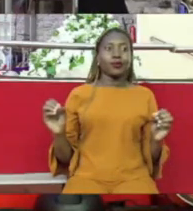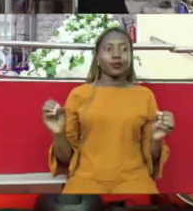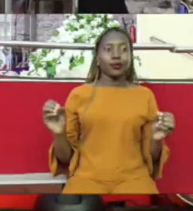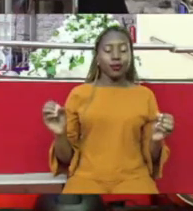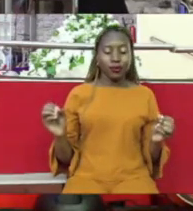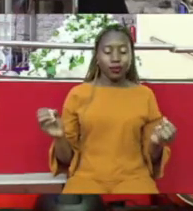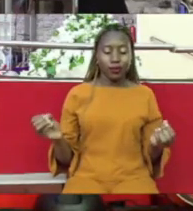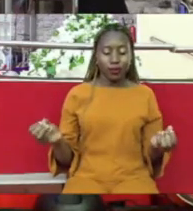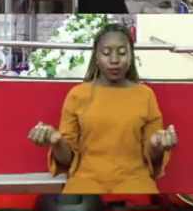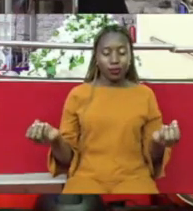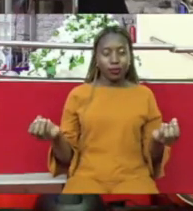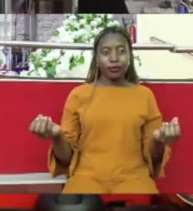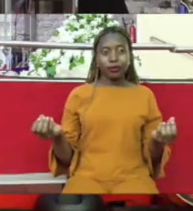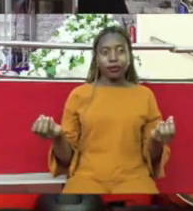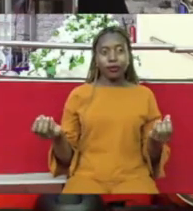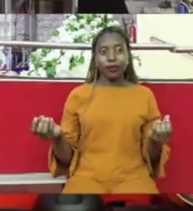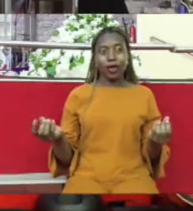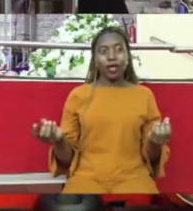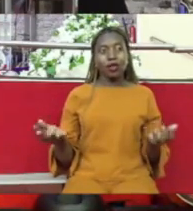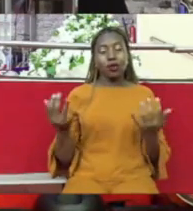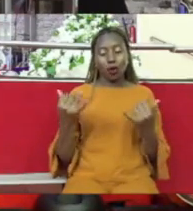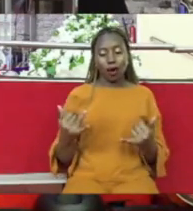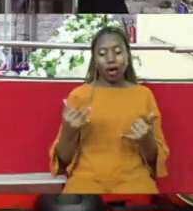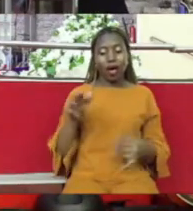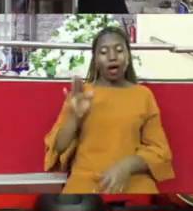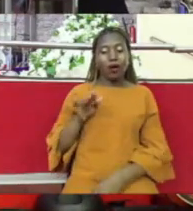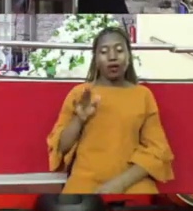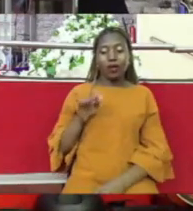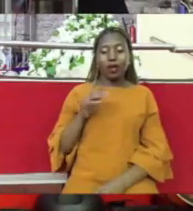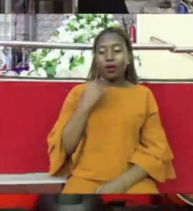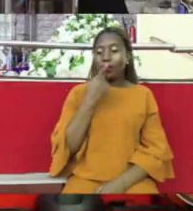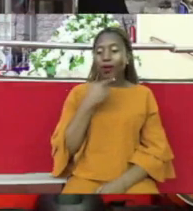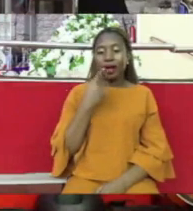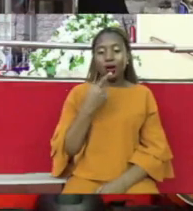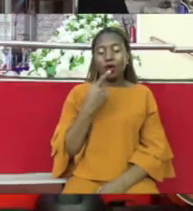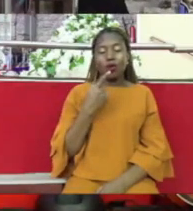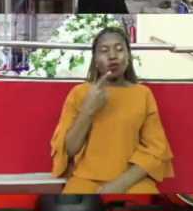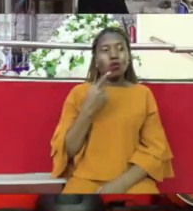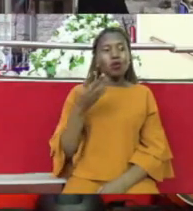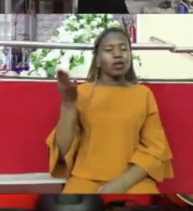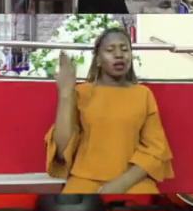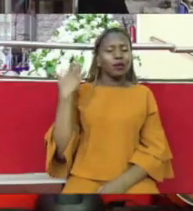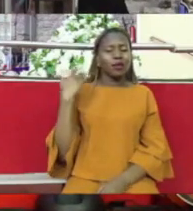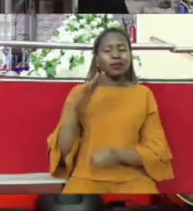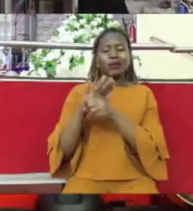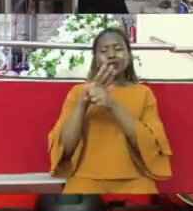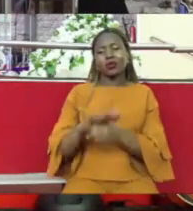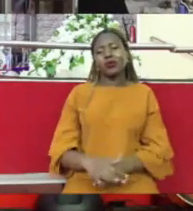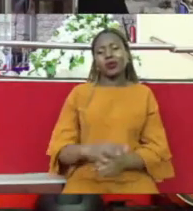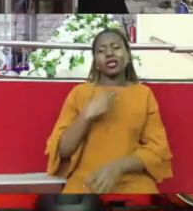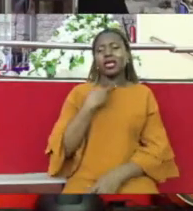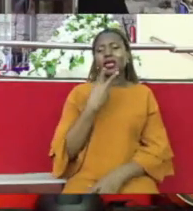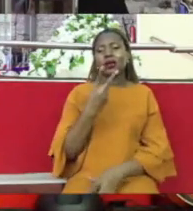back who never had a voice. Pale wakati miaka mingi iliyotangulia palikuwa na mwanamke ambaye hakuwa na